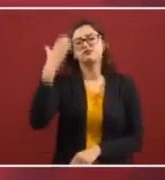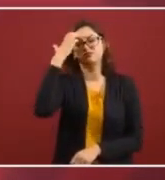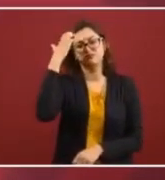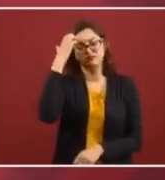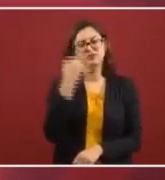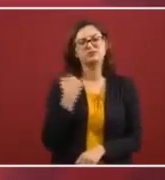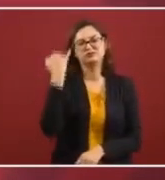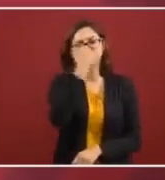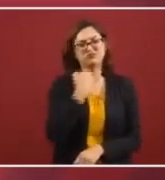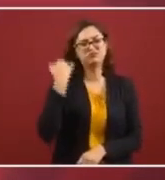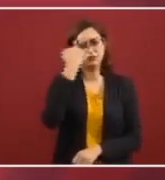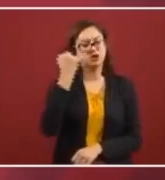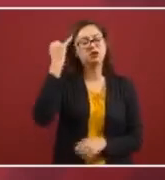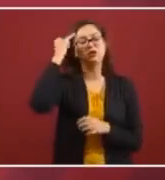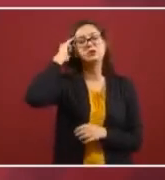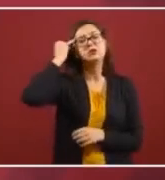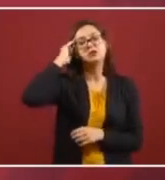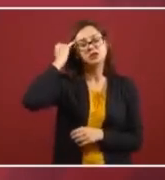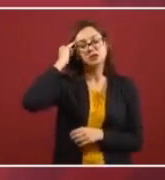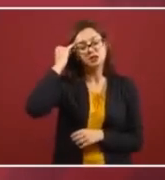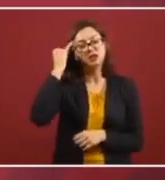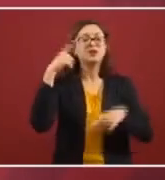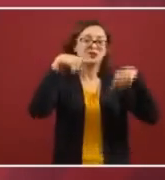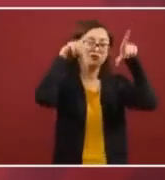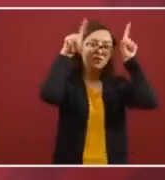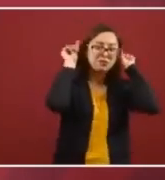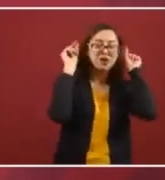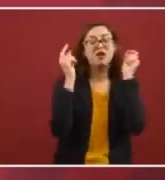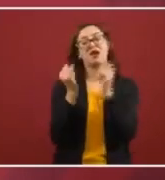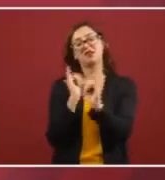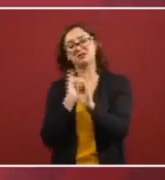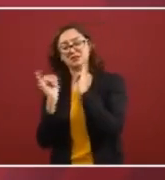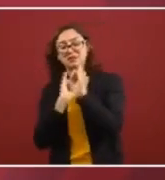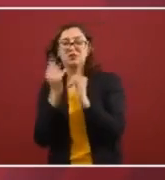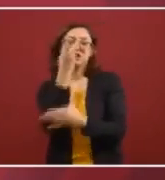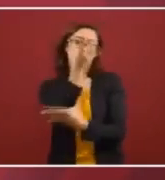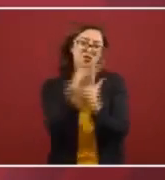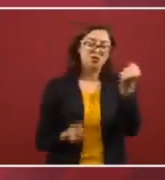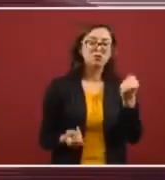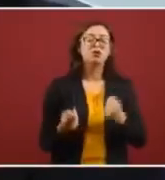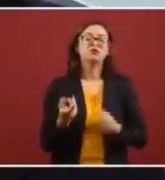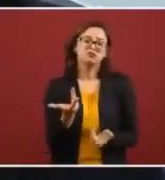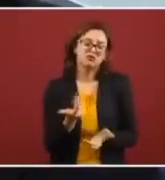and they need people that are going to be speaking the mother tongues in the,